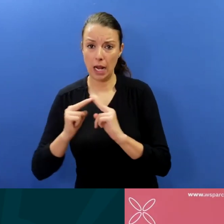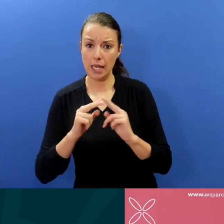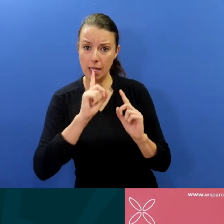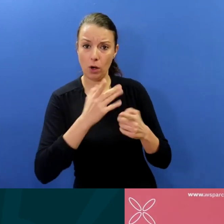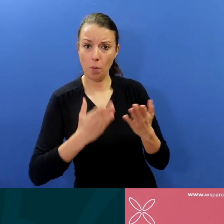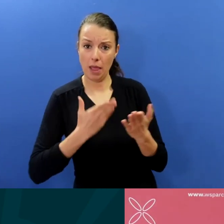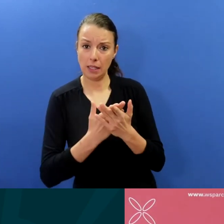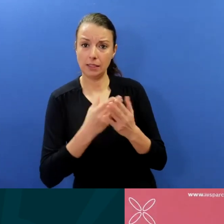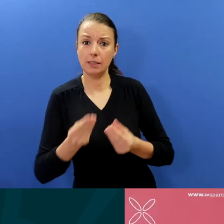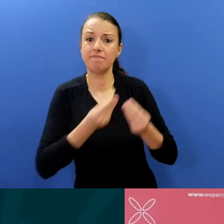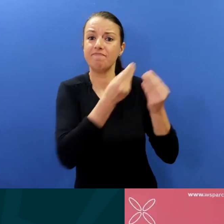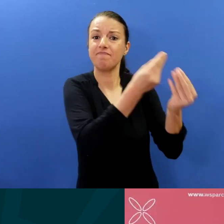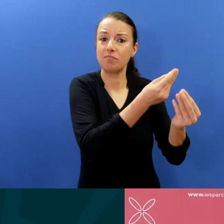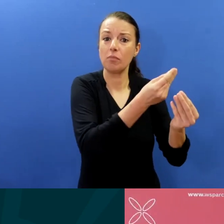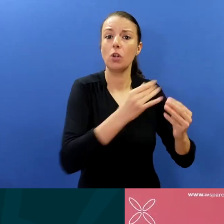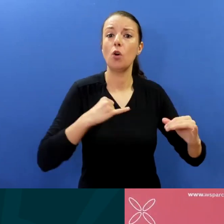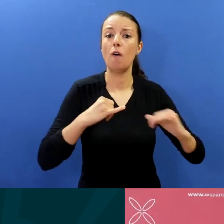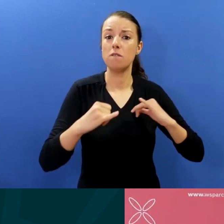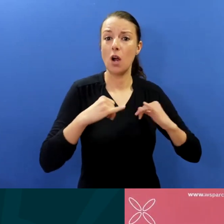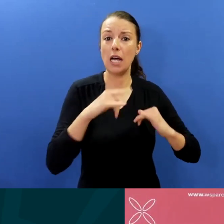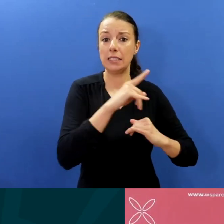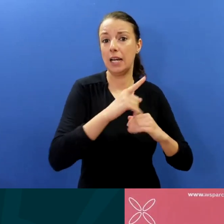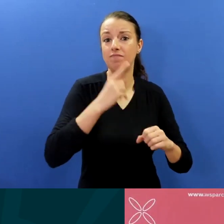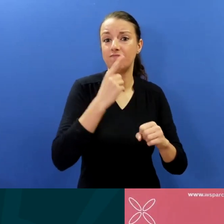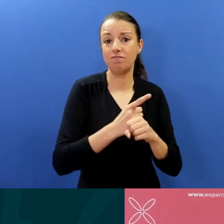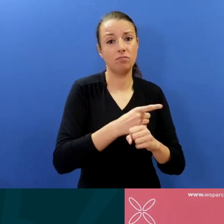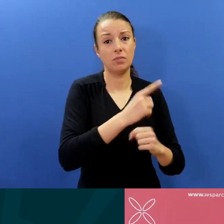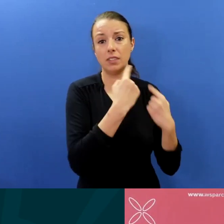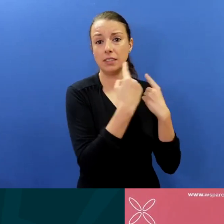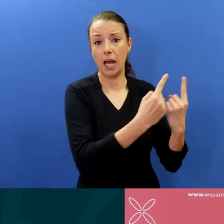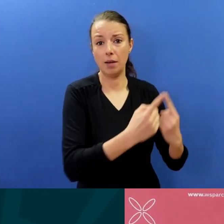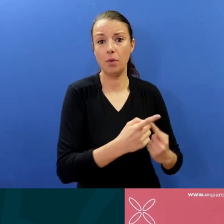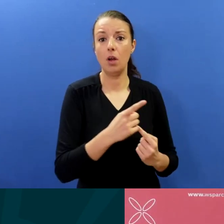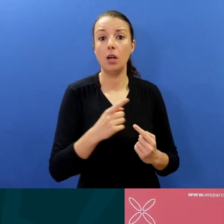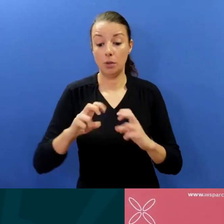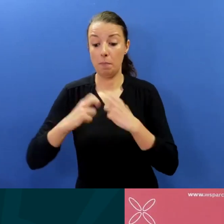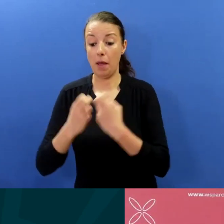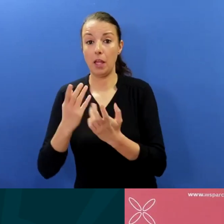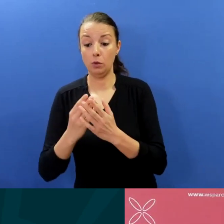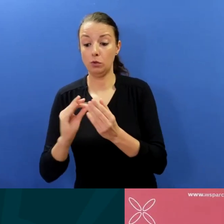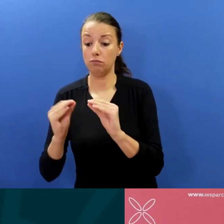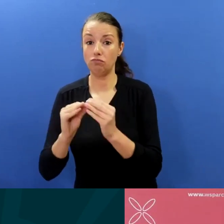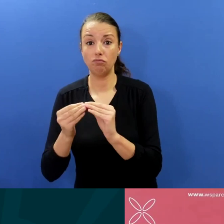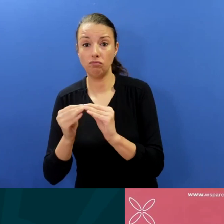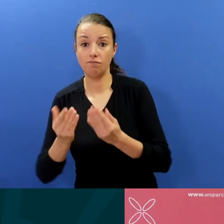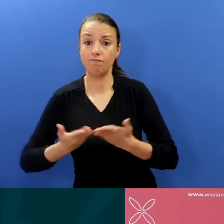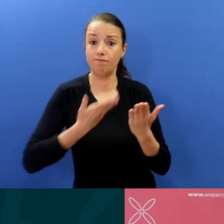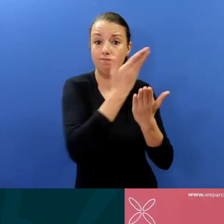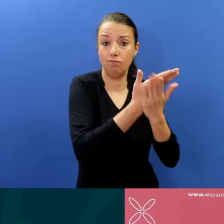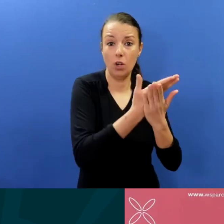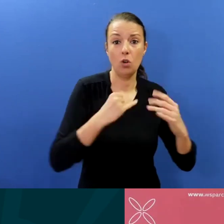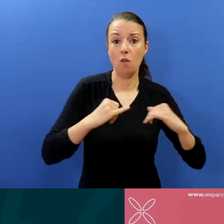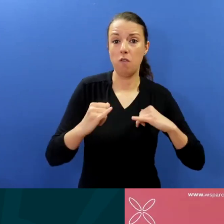authorities. So it's not an obligation, but the obligation that we've negotiated with them is that they